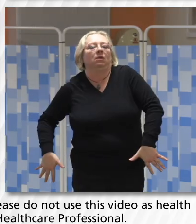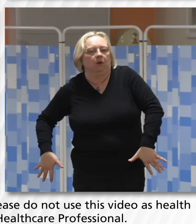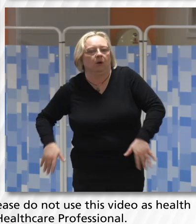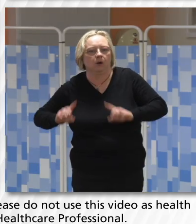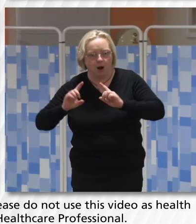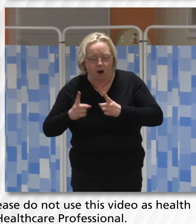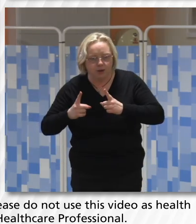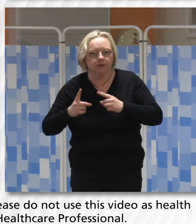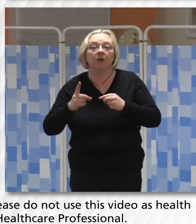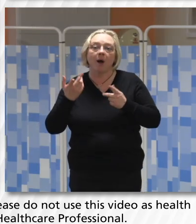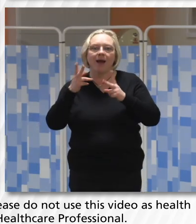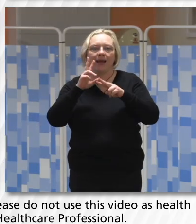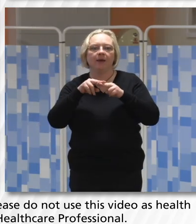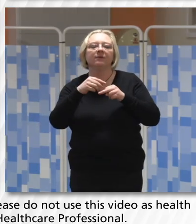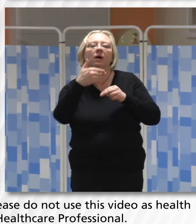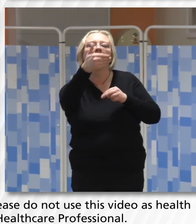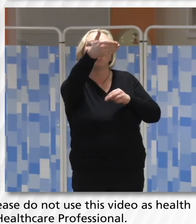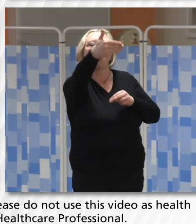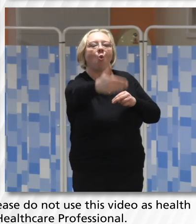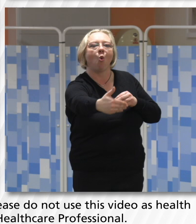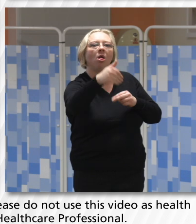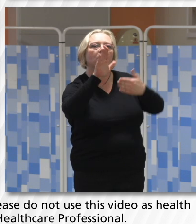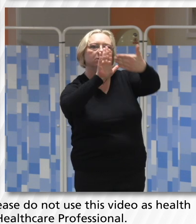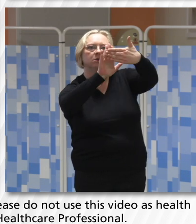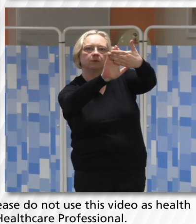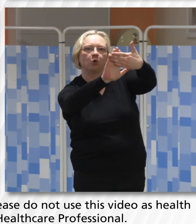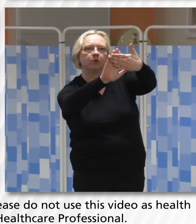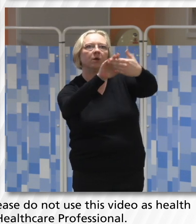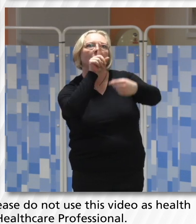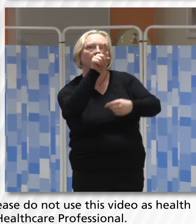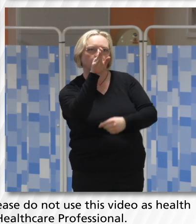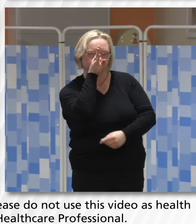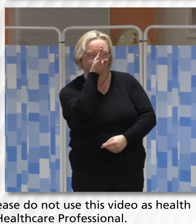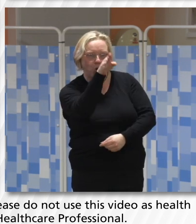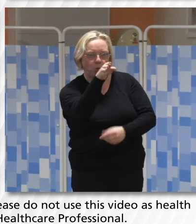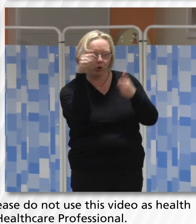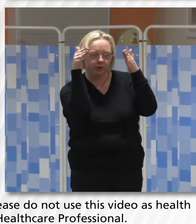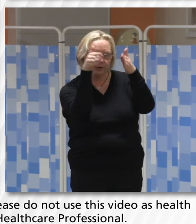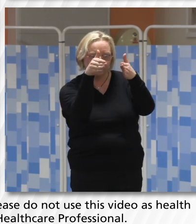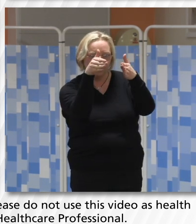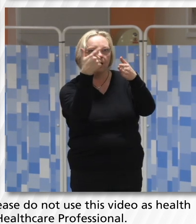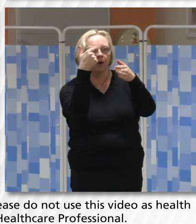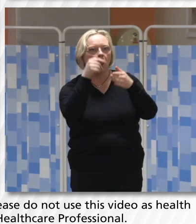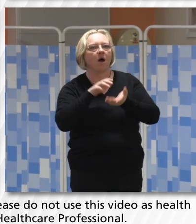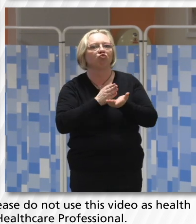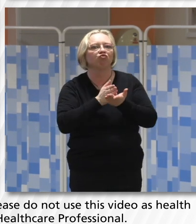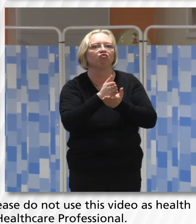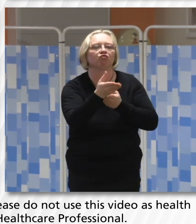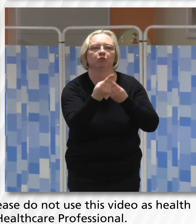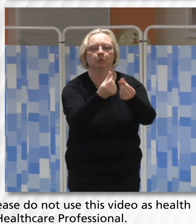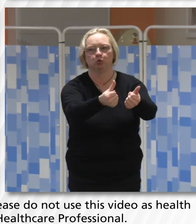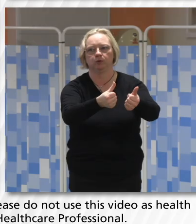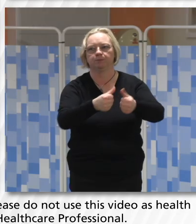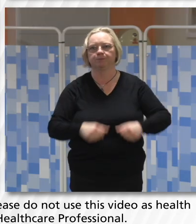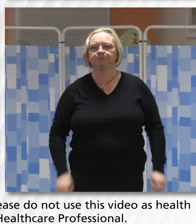on a post-it note on the wall beyond it, they can go straight through without stopping. We use auditory cues. Physios are very good at saying